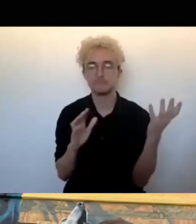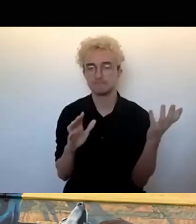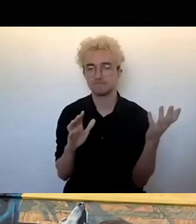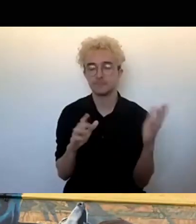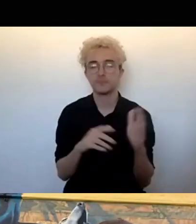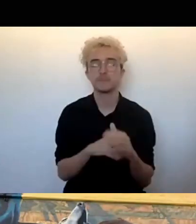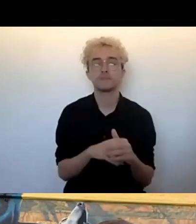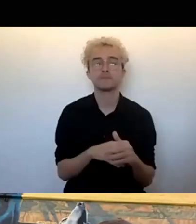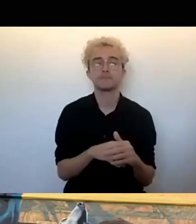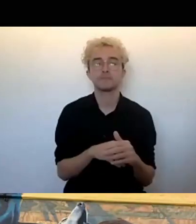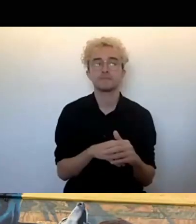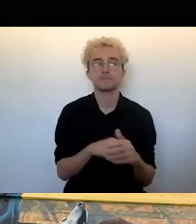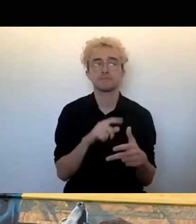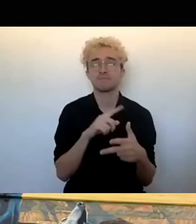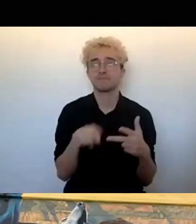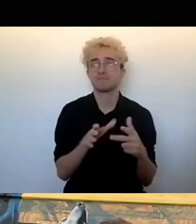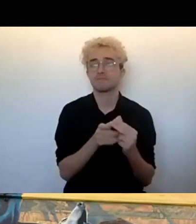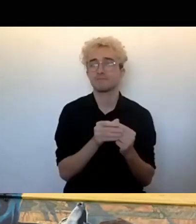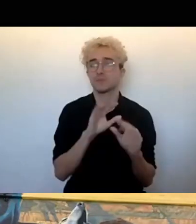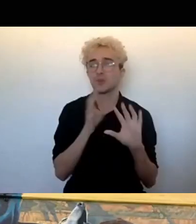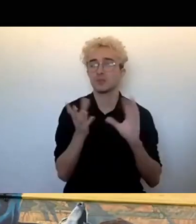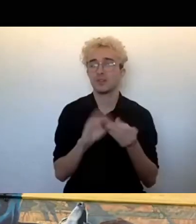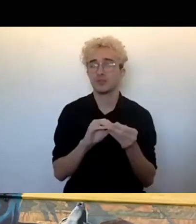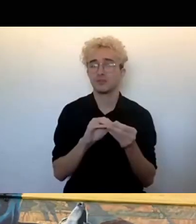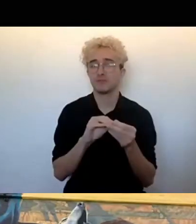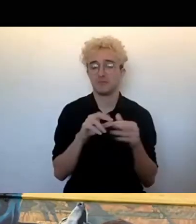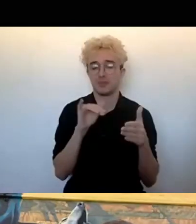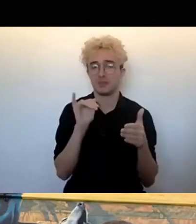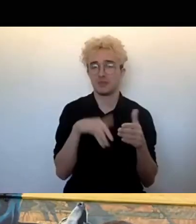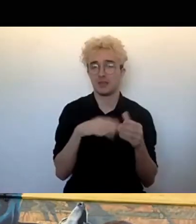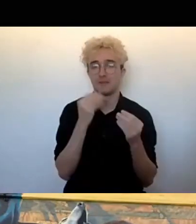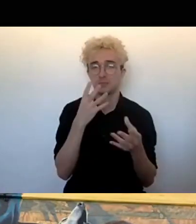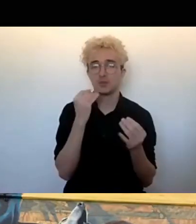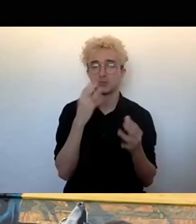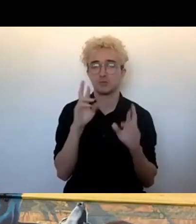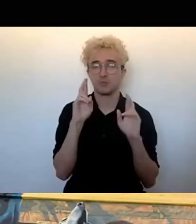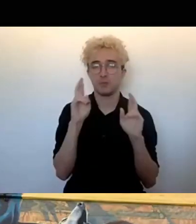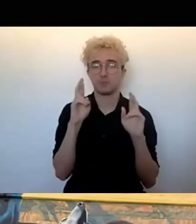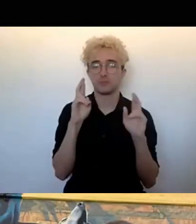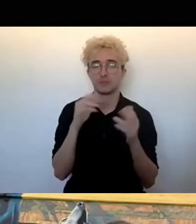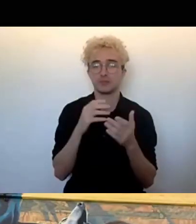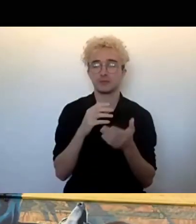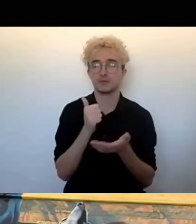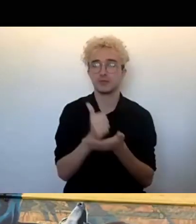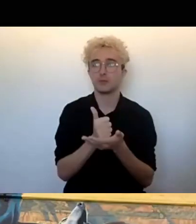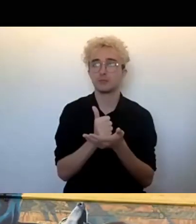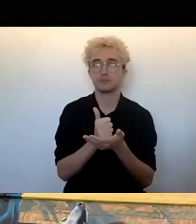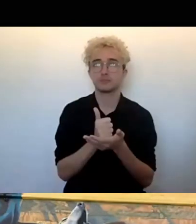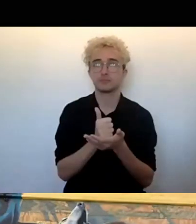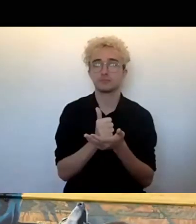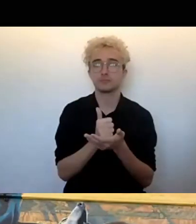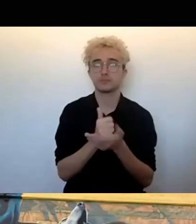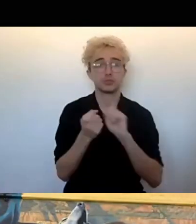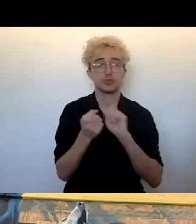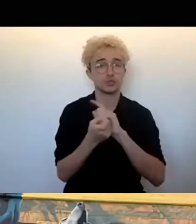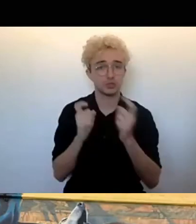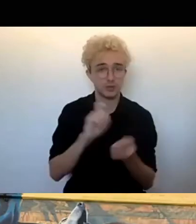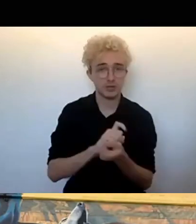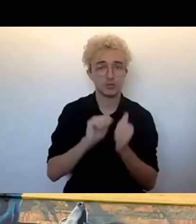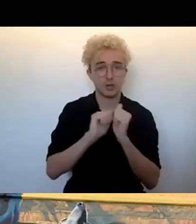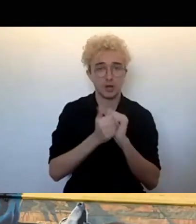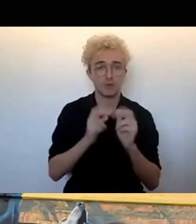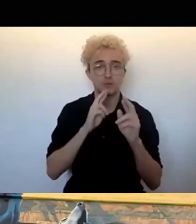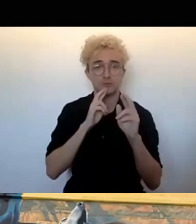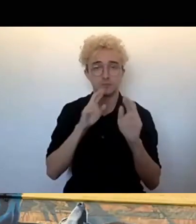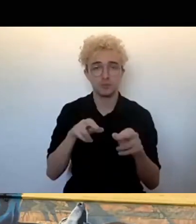ultimately, this information will hopefully help reform some of the reporting practices. In fact,